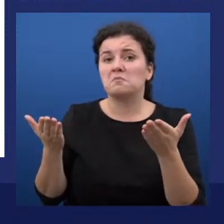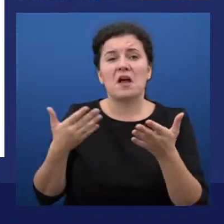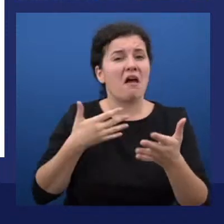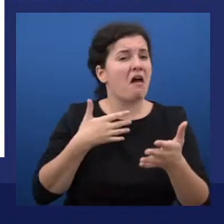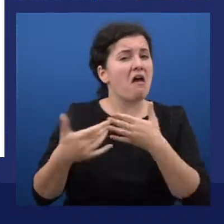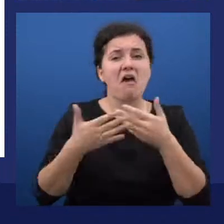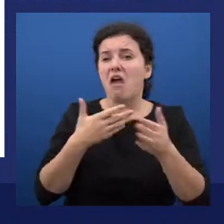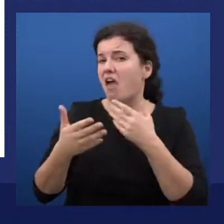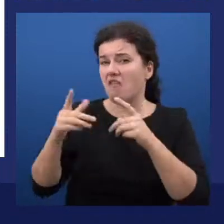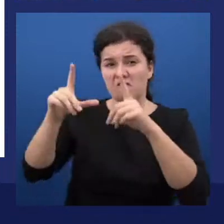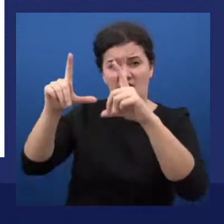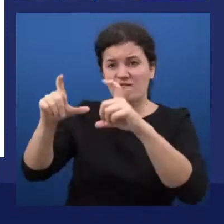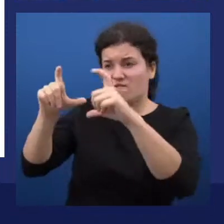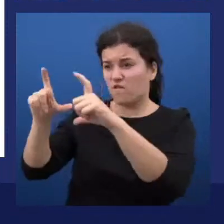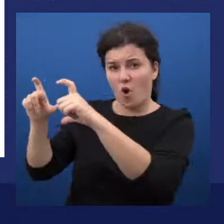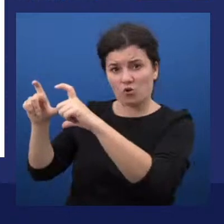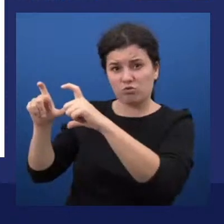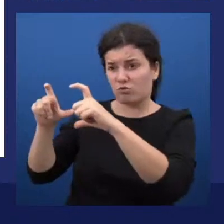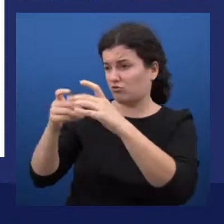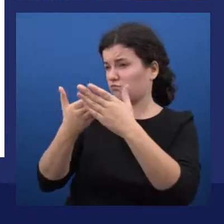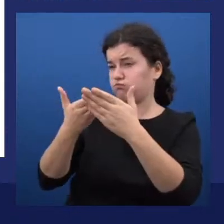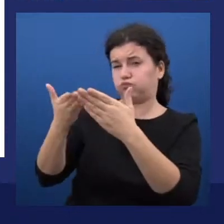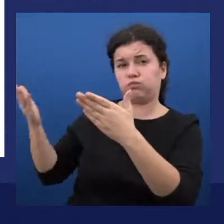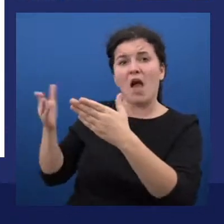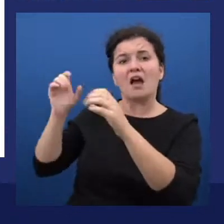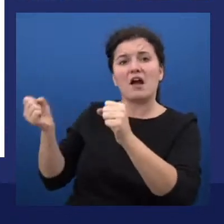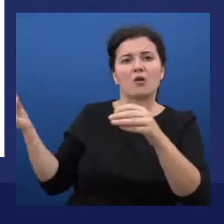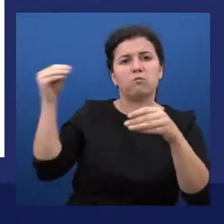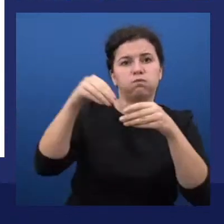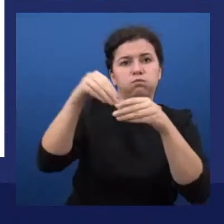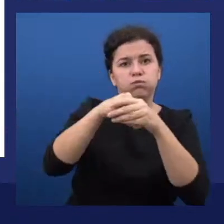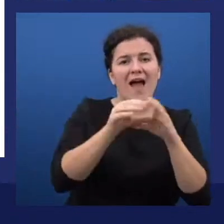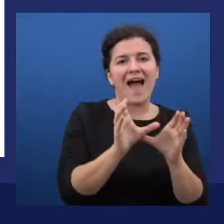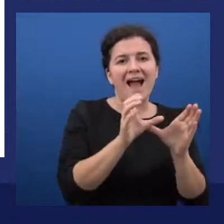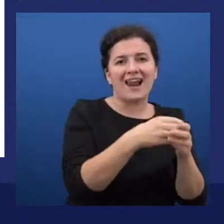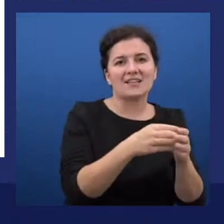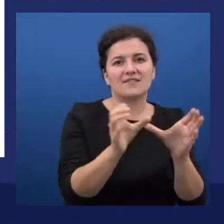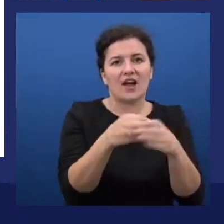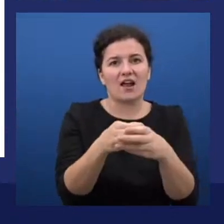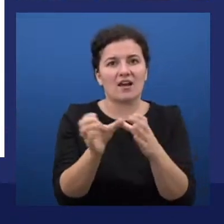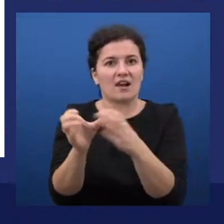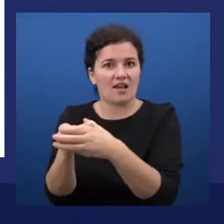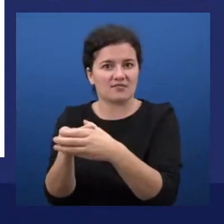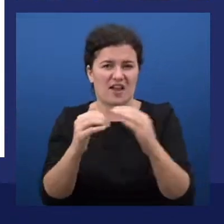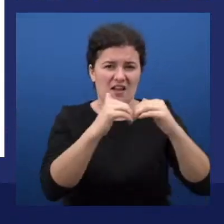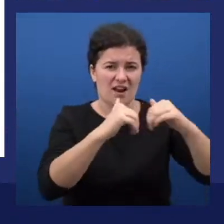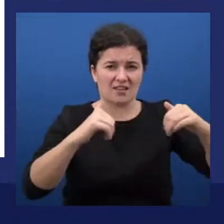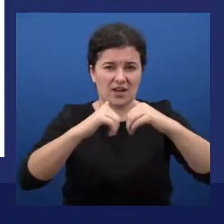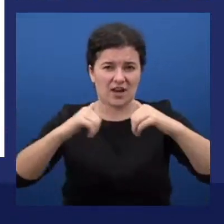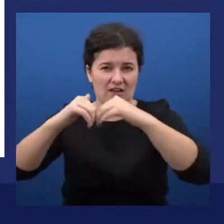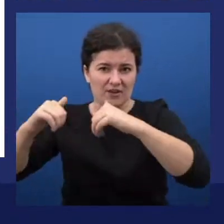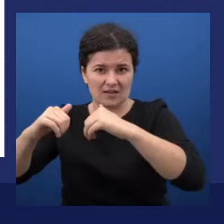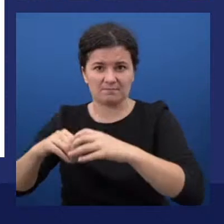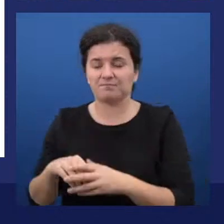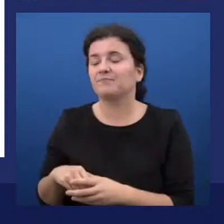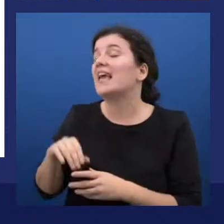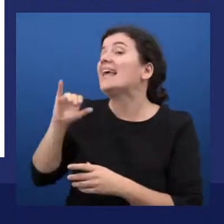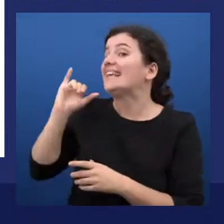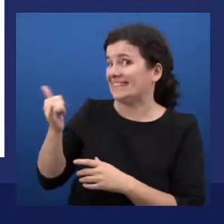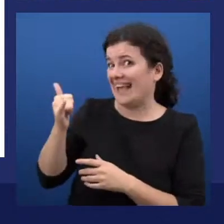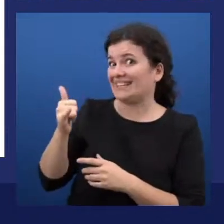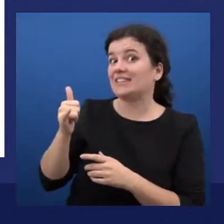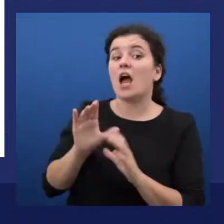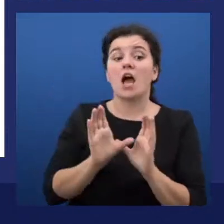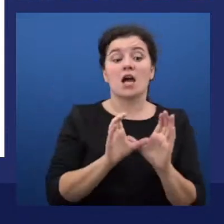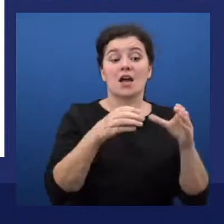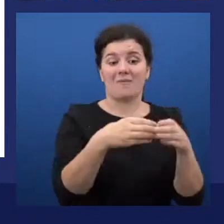upload them and train the model. Yeah, so you just need 20, at least 20 images. And of course you have to